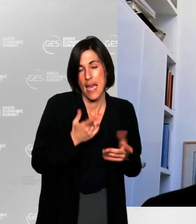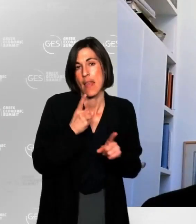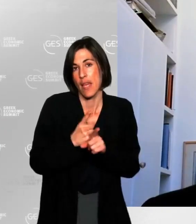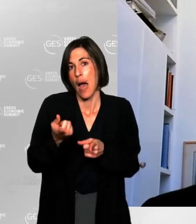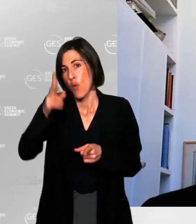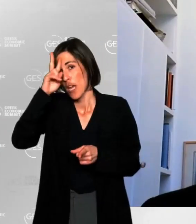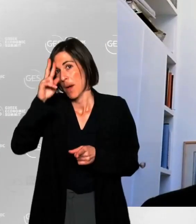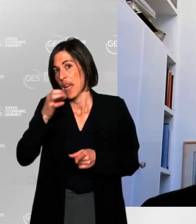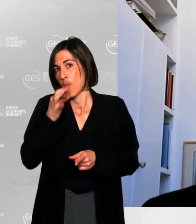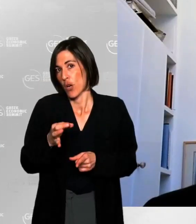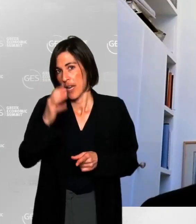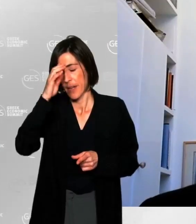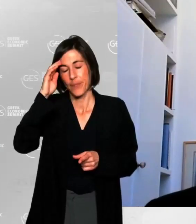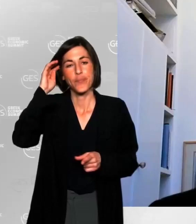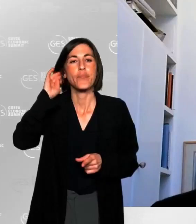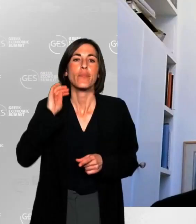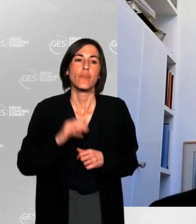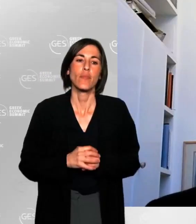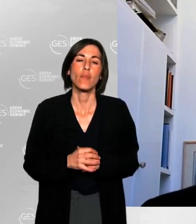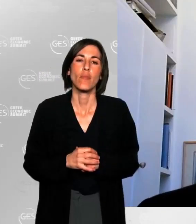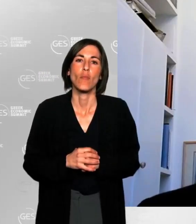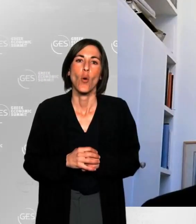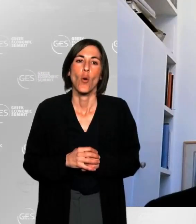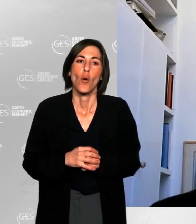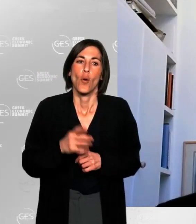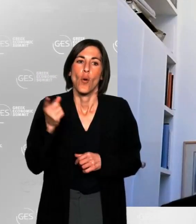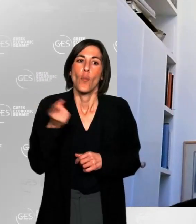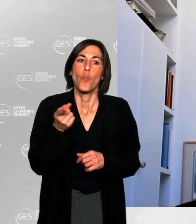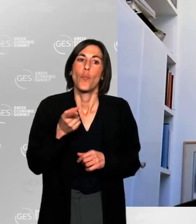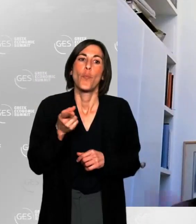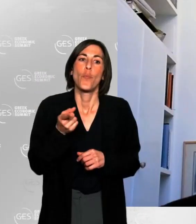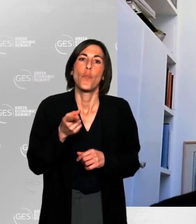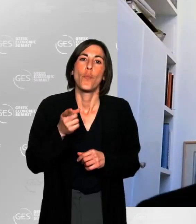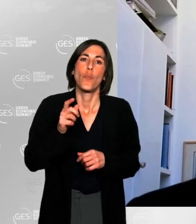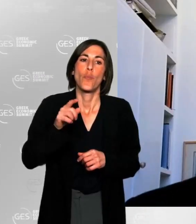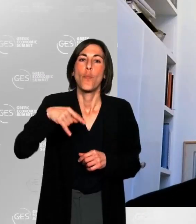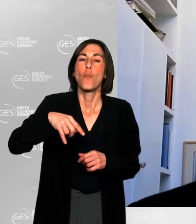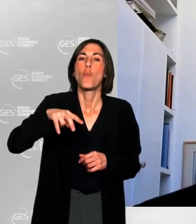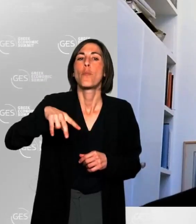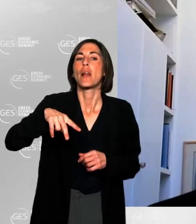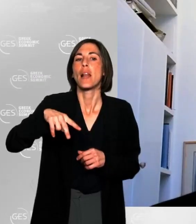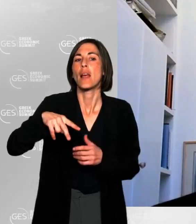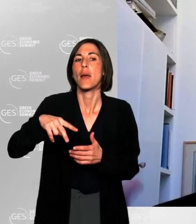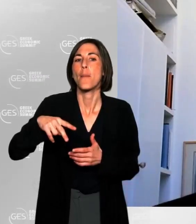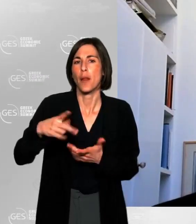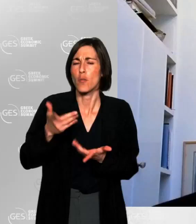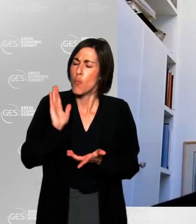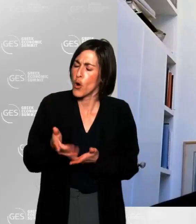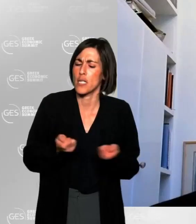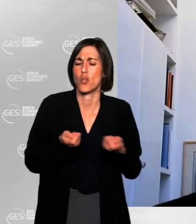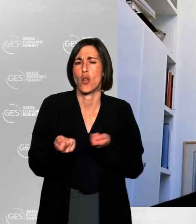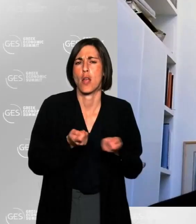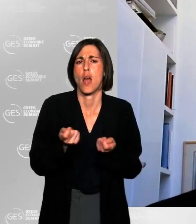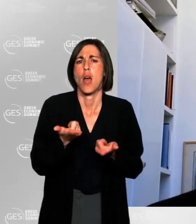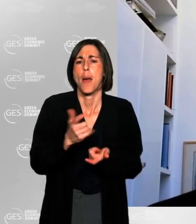Inflation is something that in normal circumstances, you control it. Okay, fair enough. People don't like seeing price rises, so control